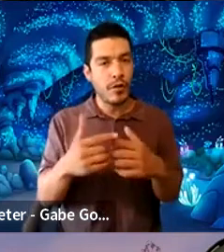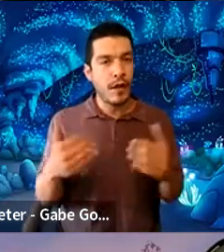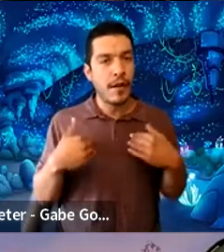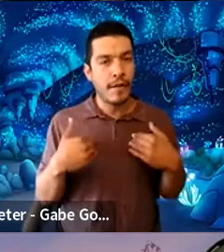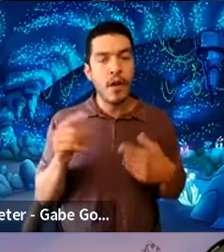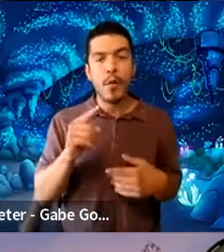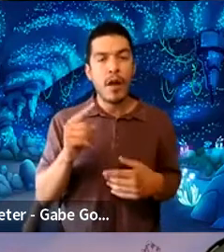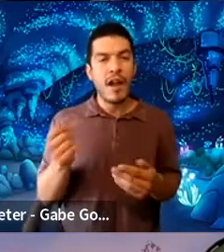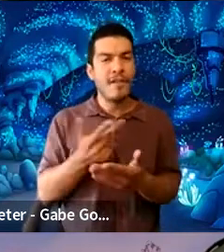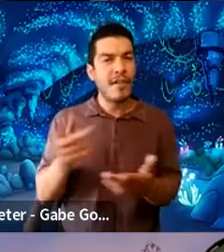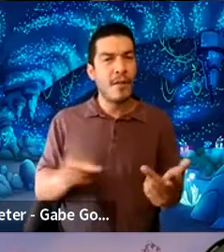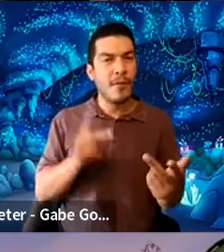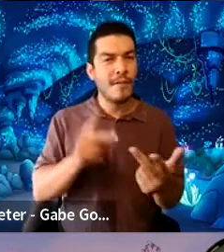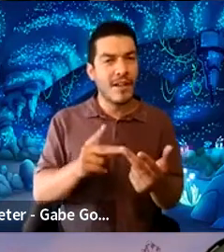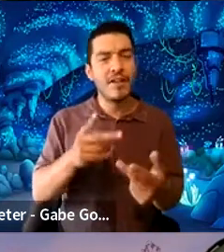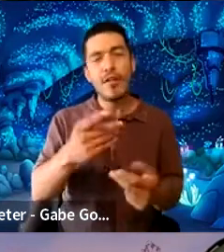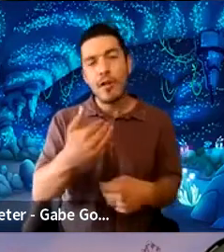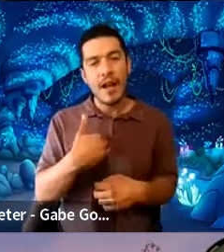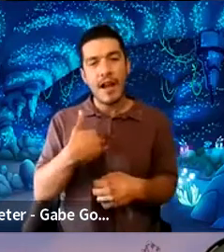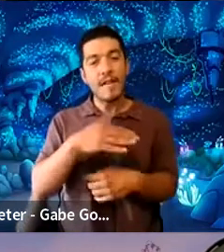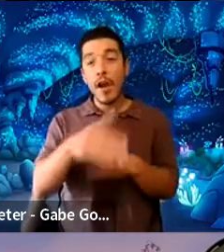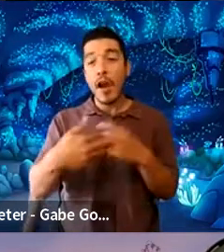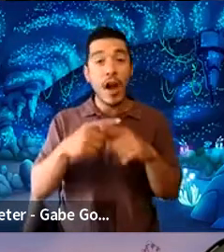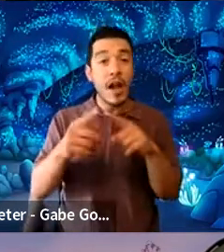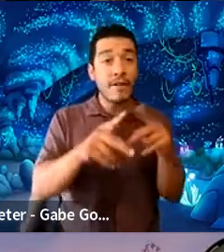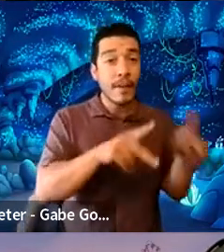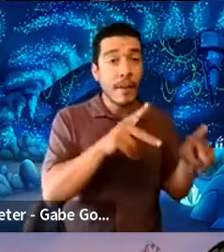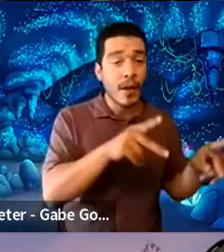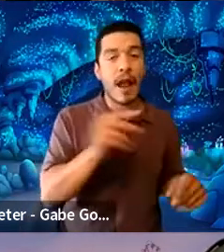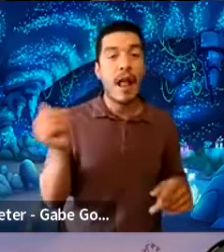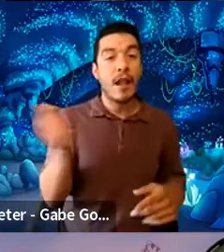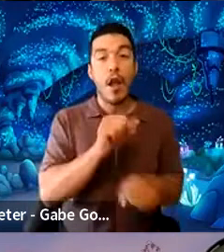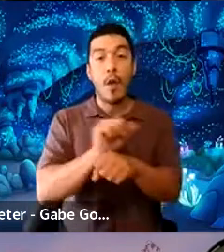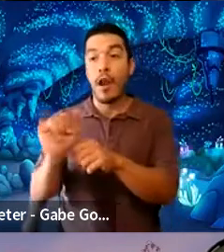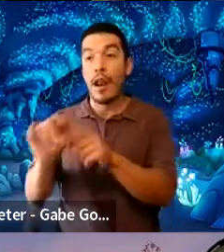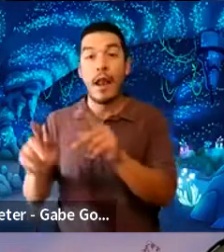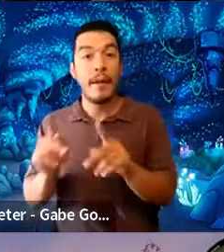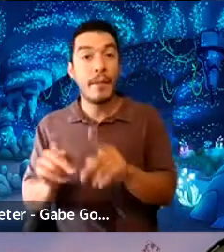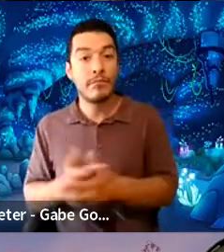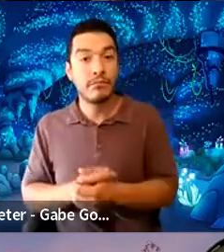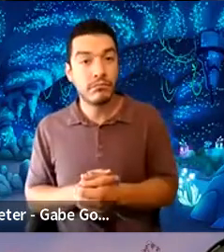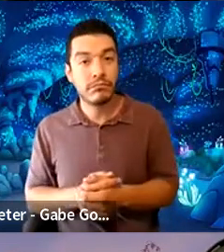where you just have all these different people and they just interact like people. And